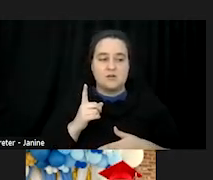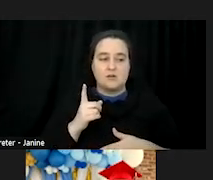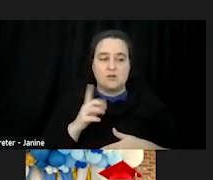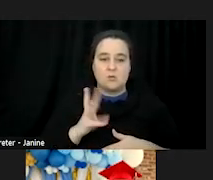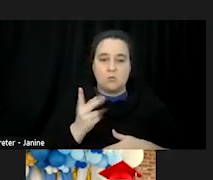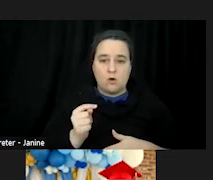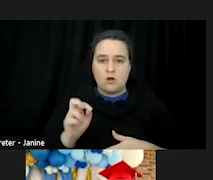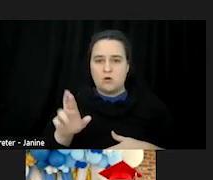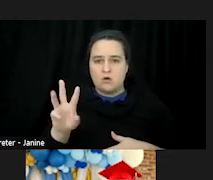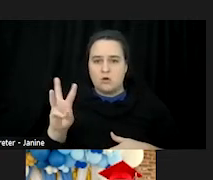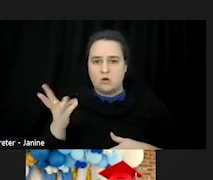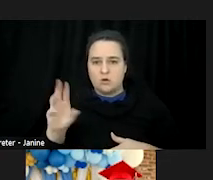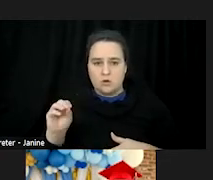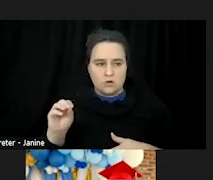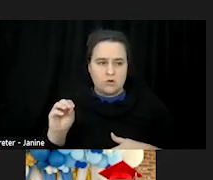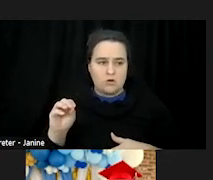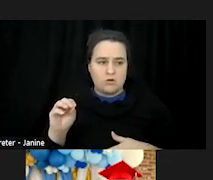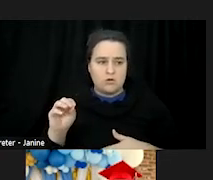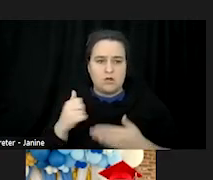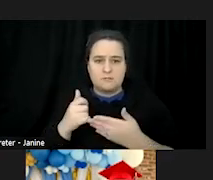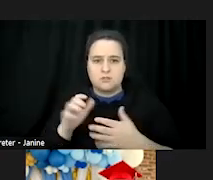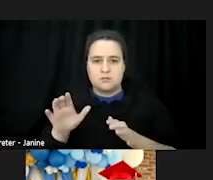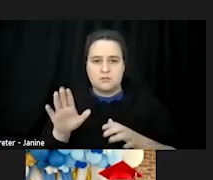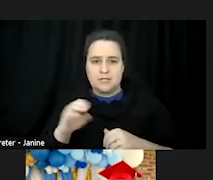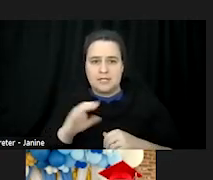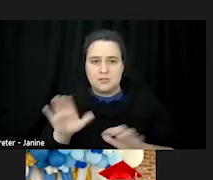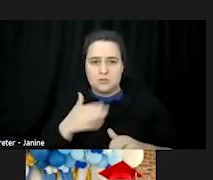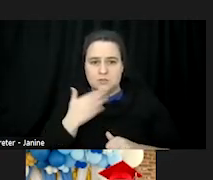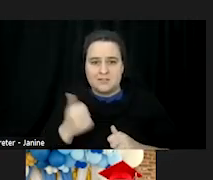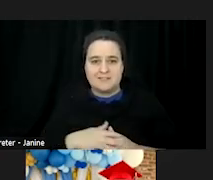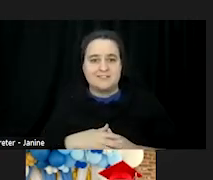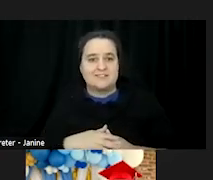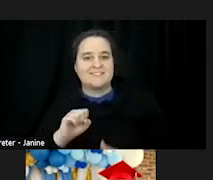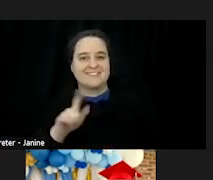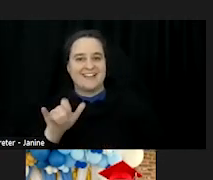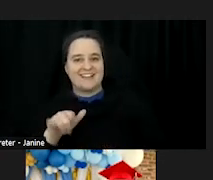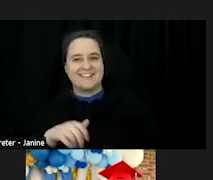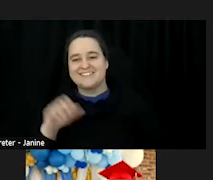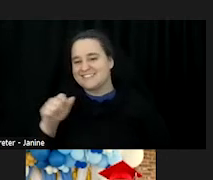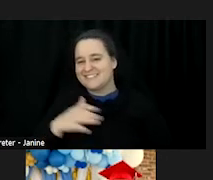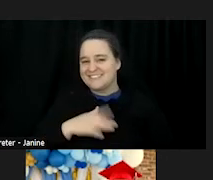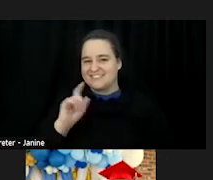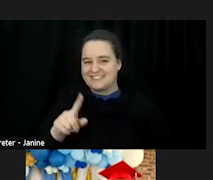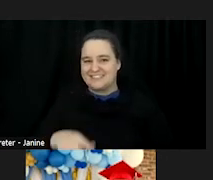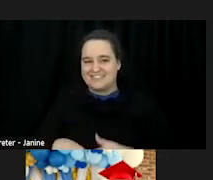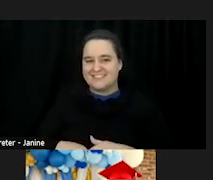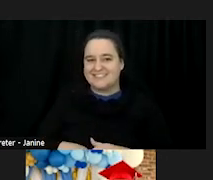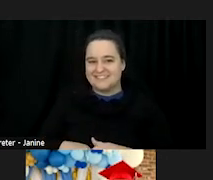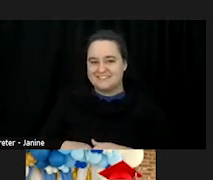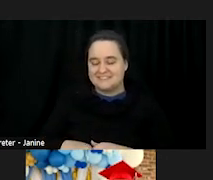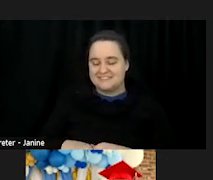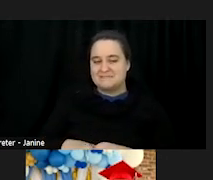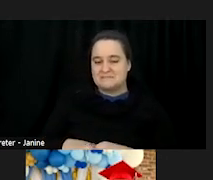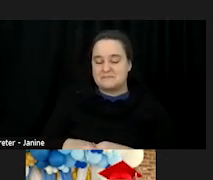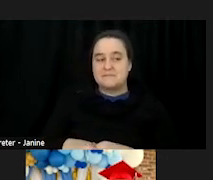like, Sally, can you explain this? Sure. Oh, that, that's my question. Oh, Sally, what, okay.